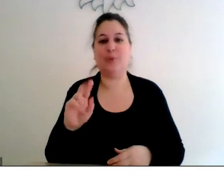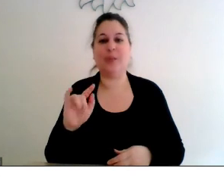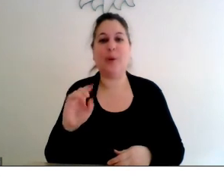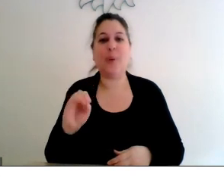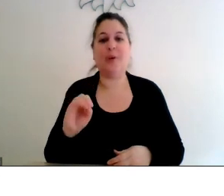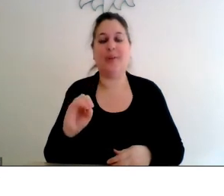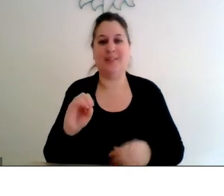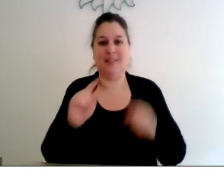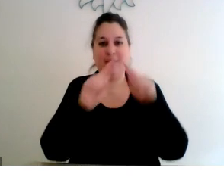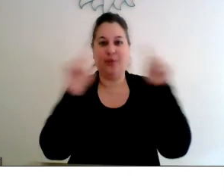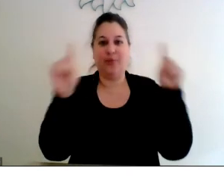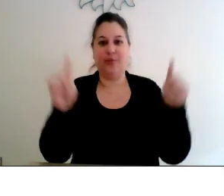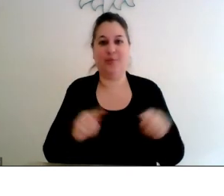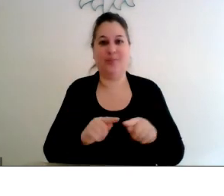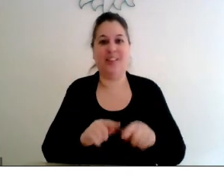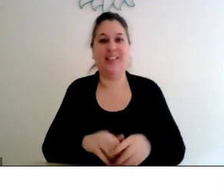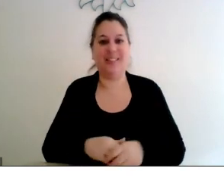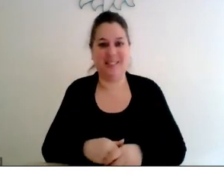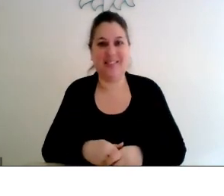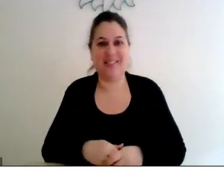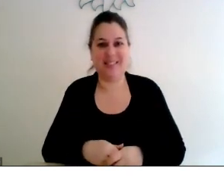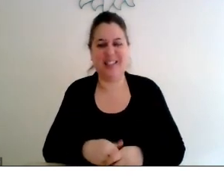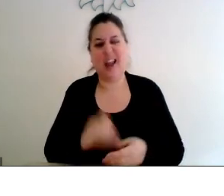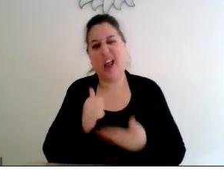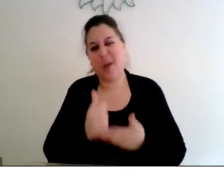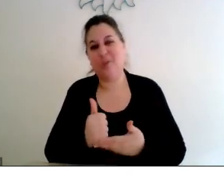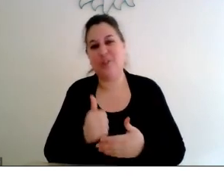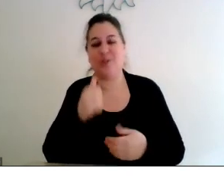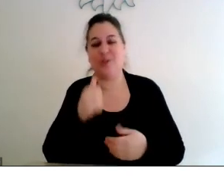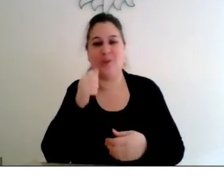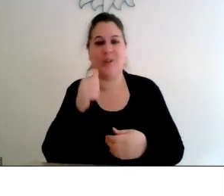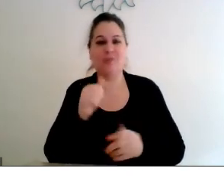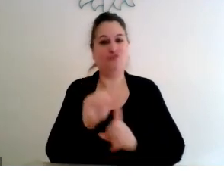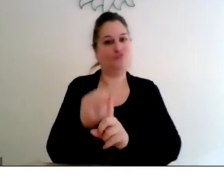remind us that it's all being simplified.